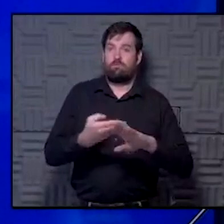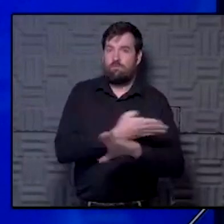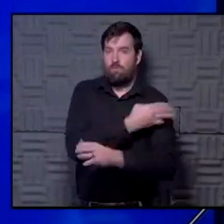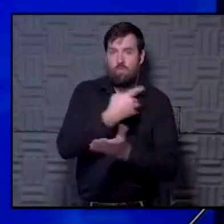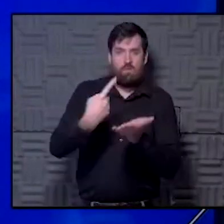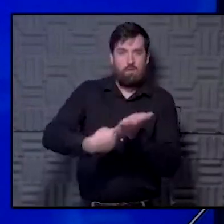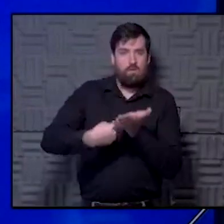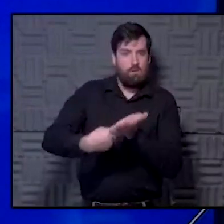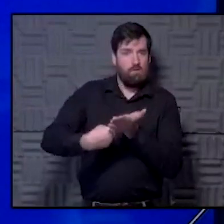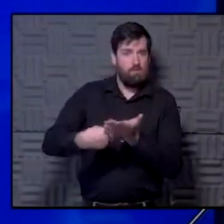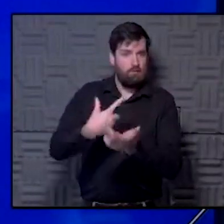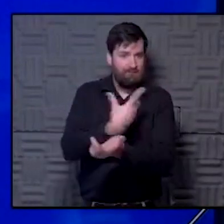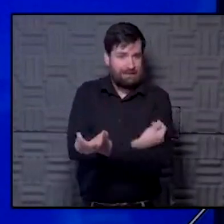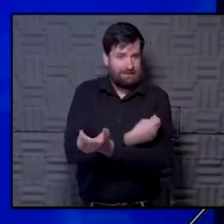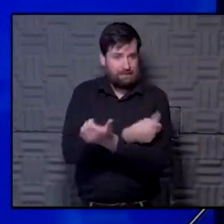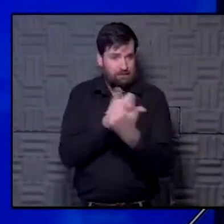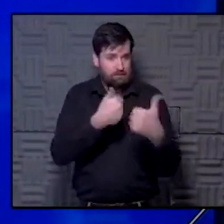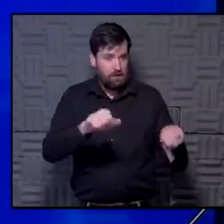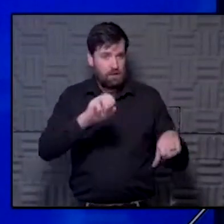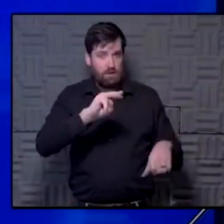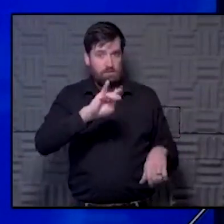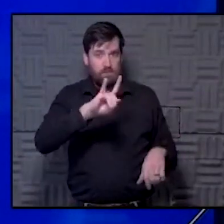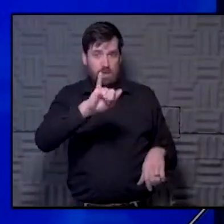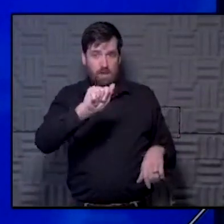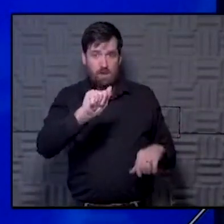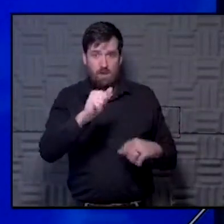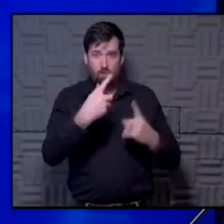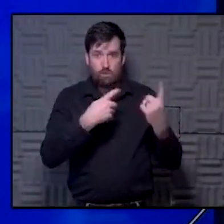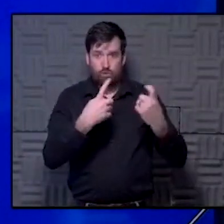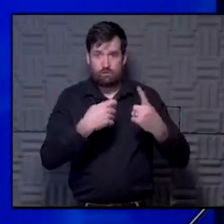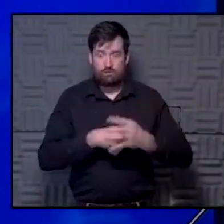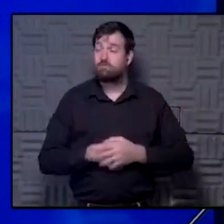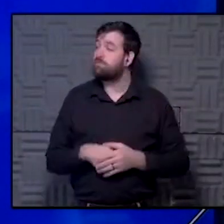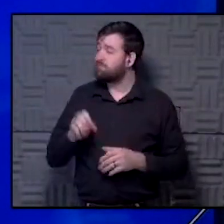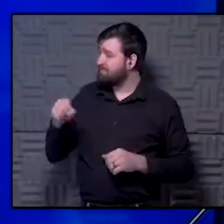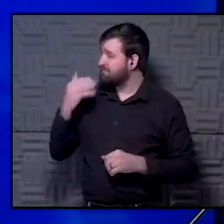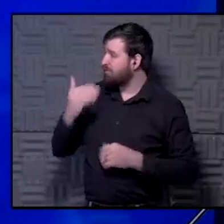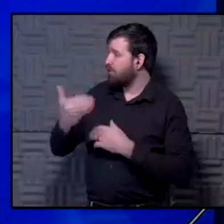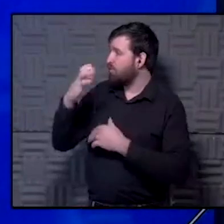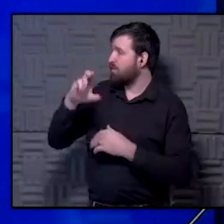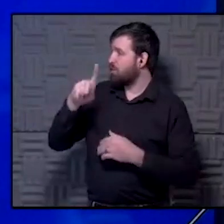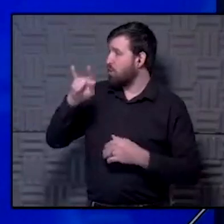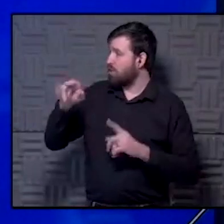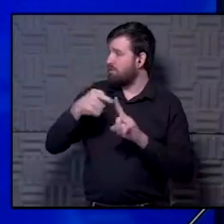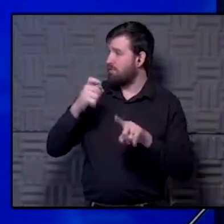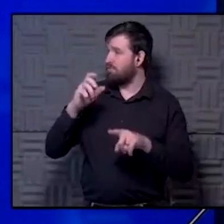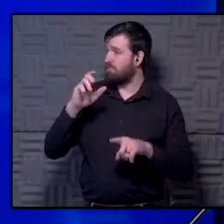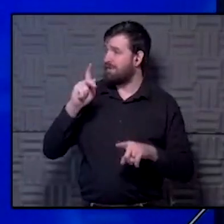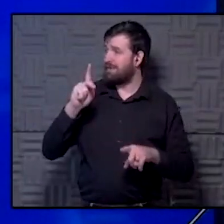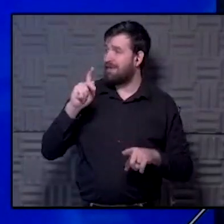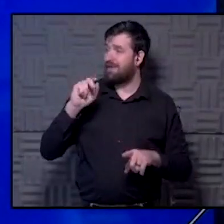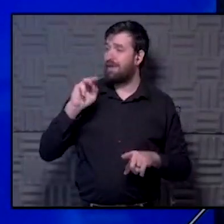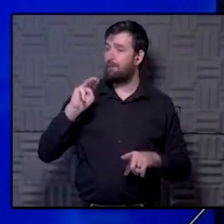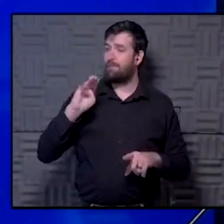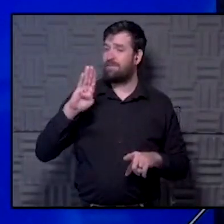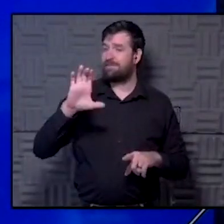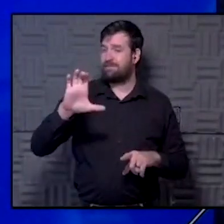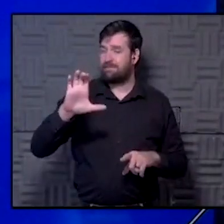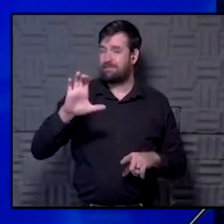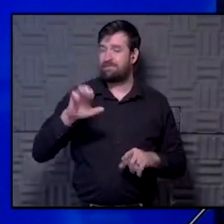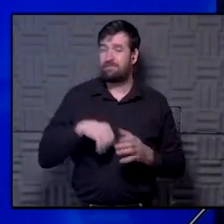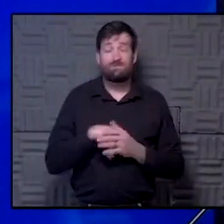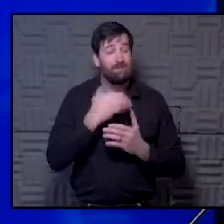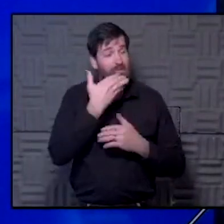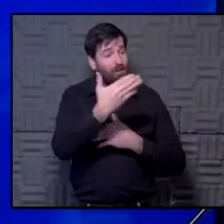vaccine discussion, are there any reporter questions on the line this morning? Yes, good morning. Cody Holyoke, KMBC 9 News. Morning, Cody.